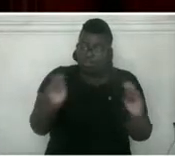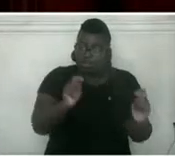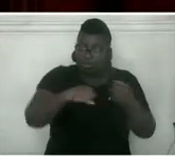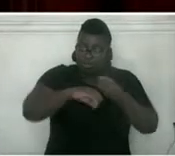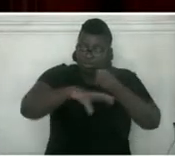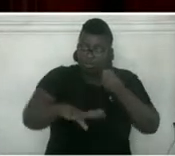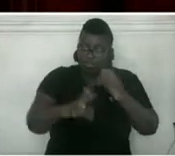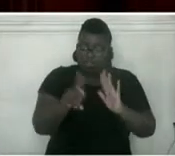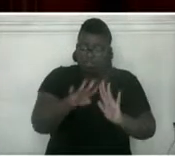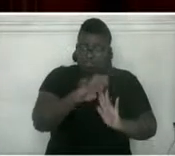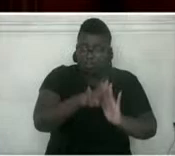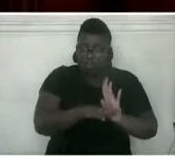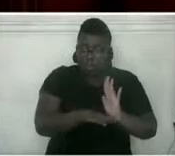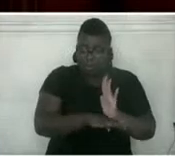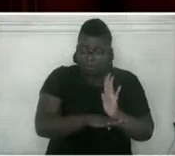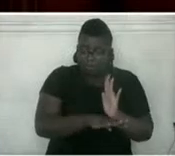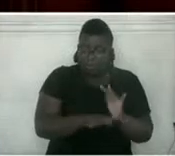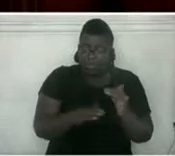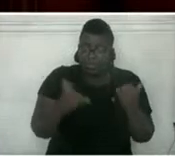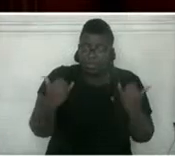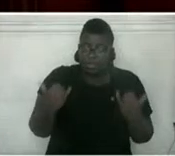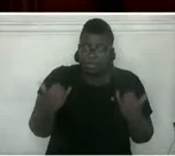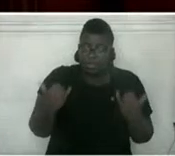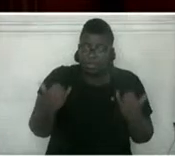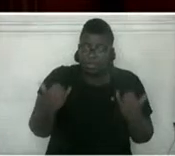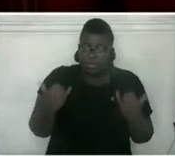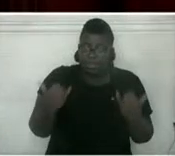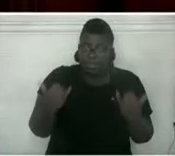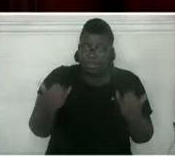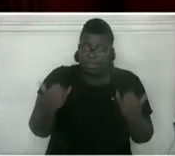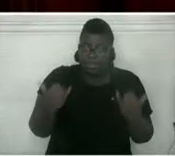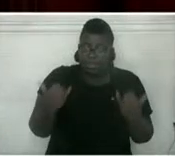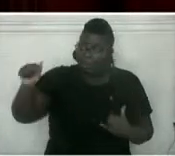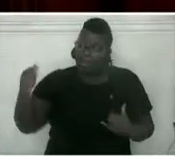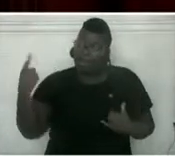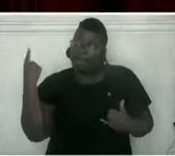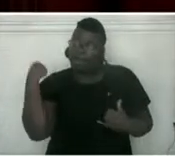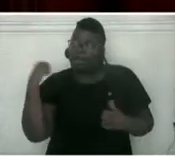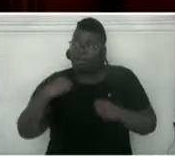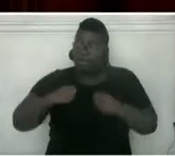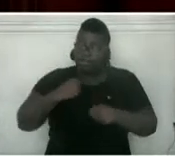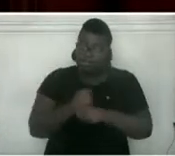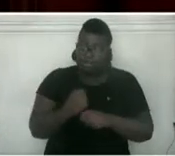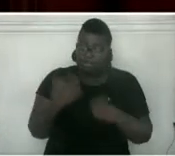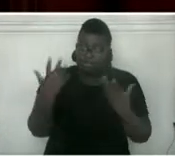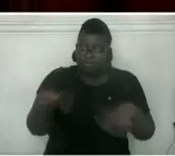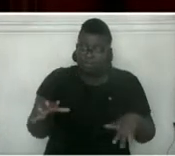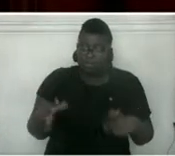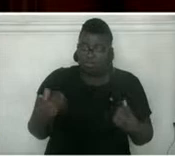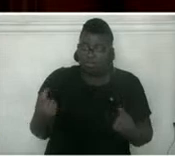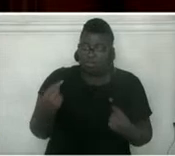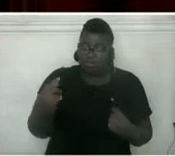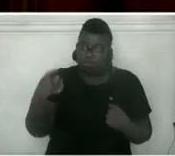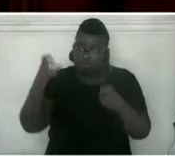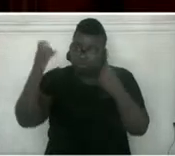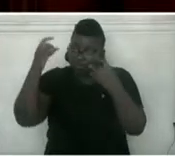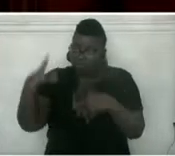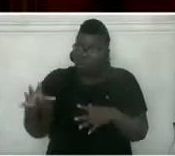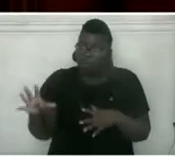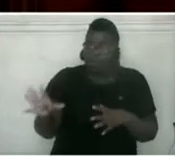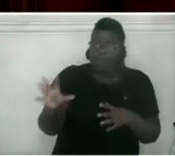program. In our State of the Province address last year, we directed the department to continue with